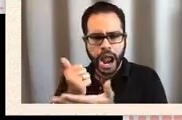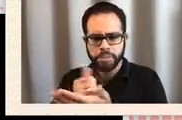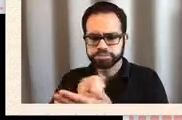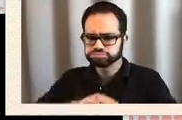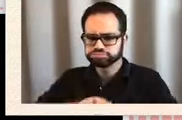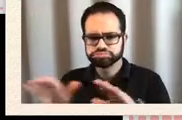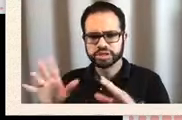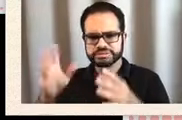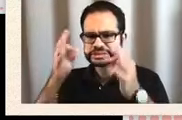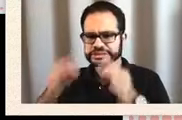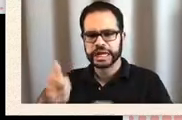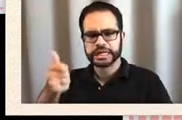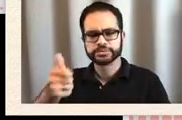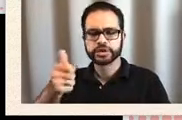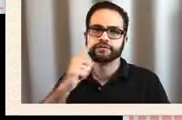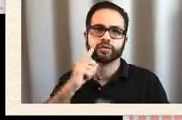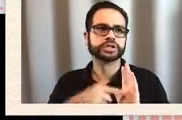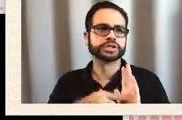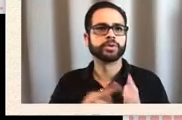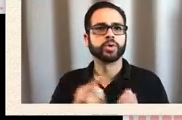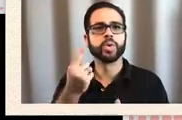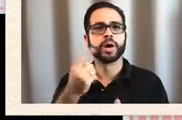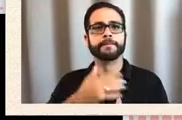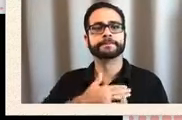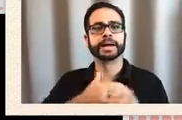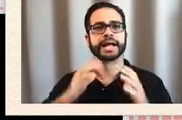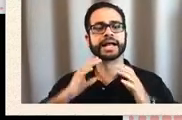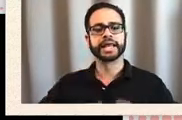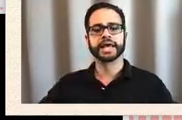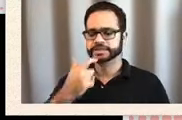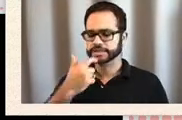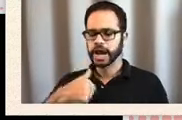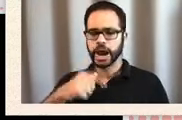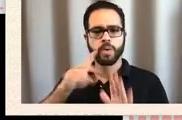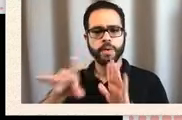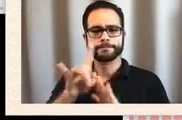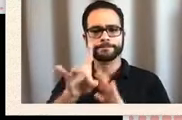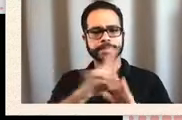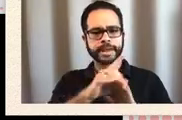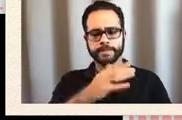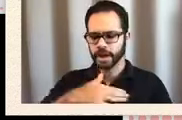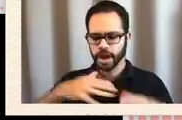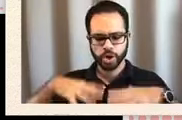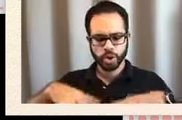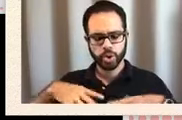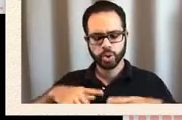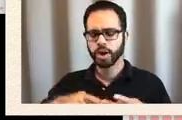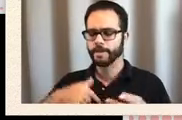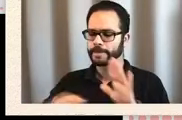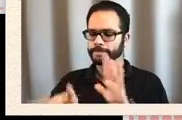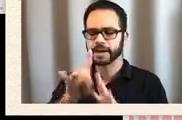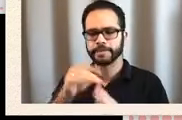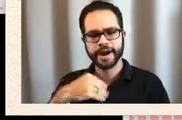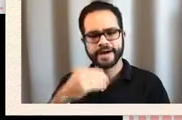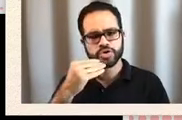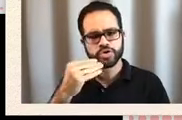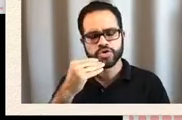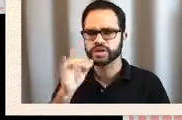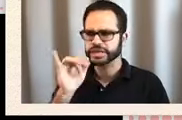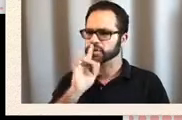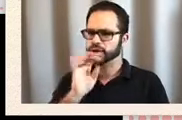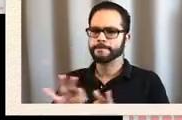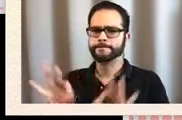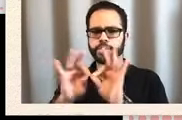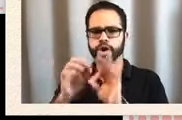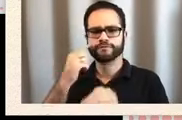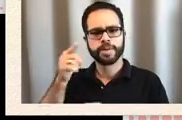one of my clients was like, I'm going to pick my own clothes. I'm going to pick what I eat. And these are things that were important to them, so we wrote them out as